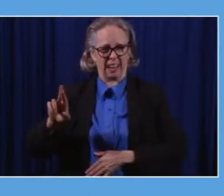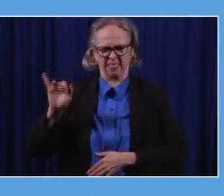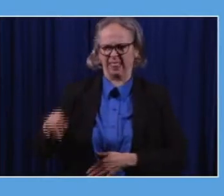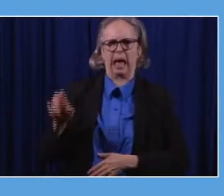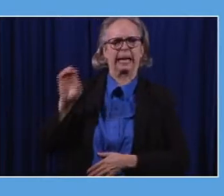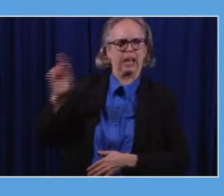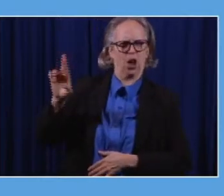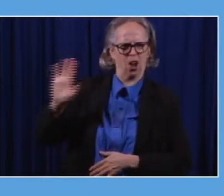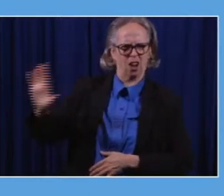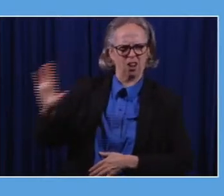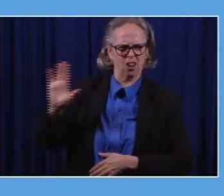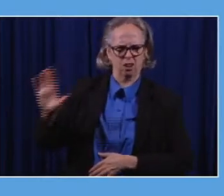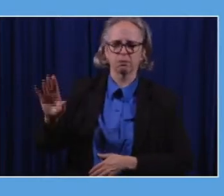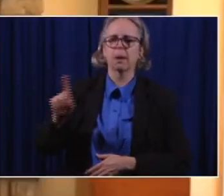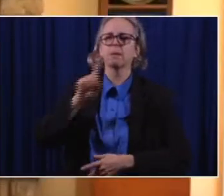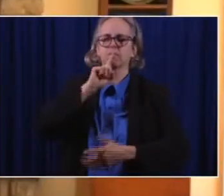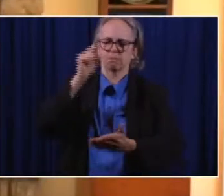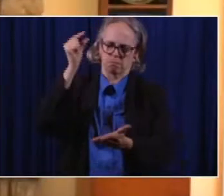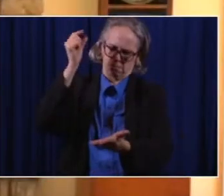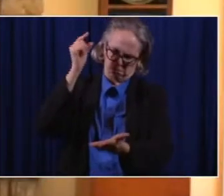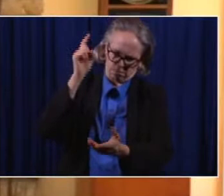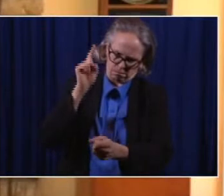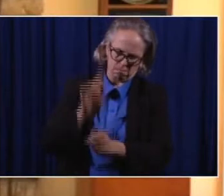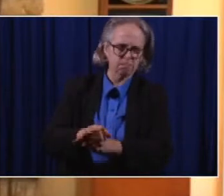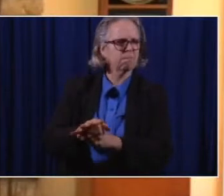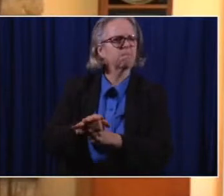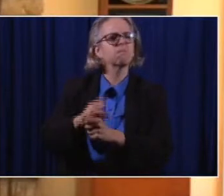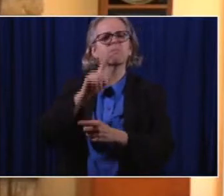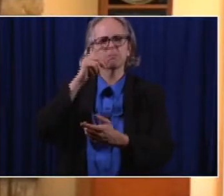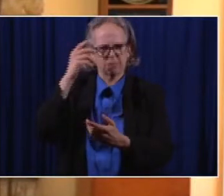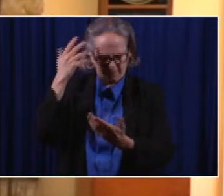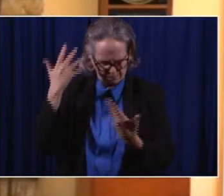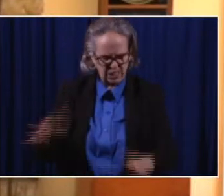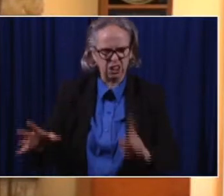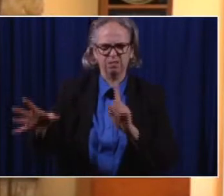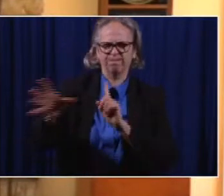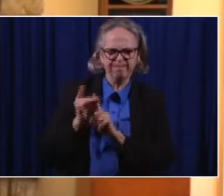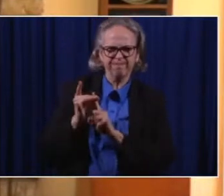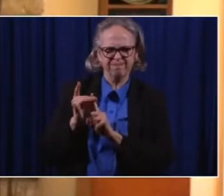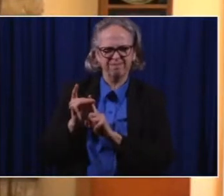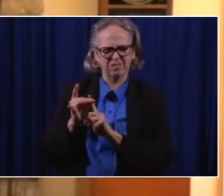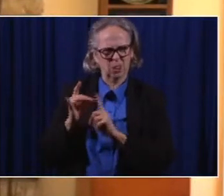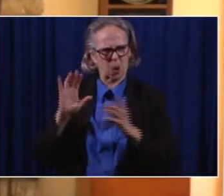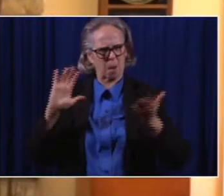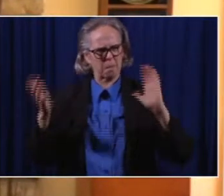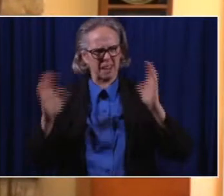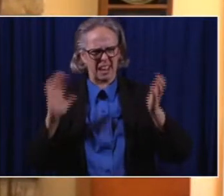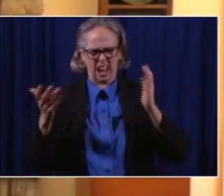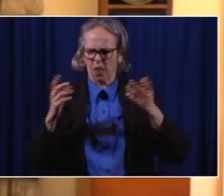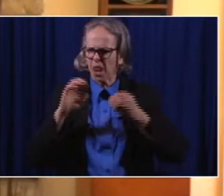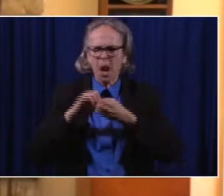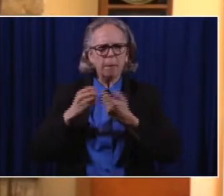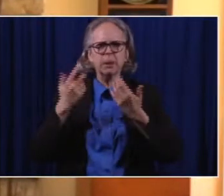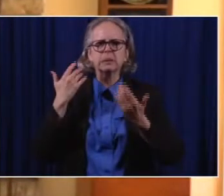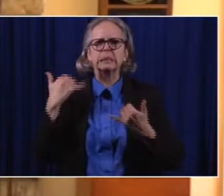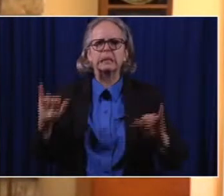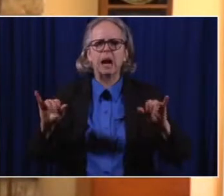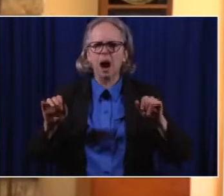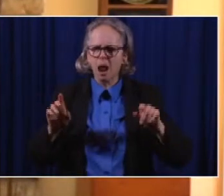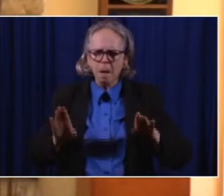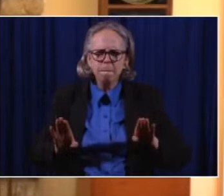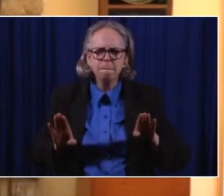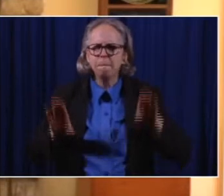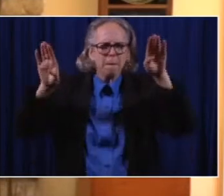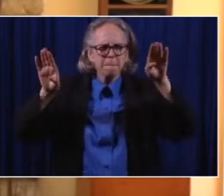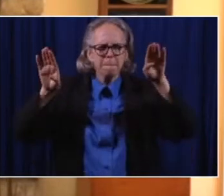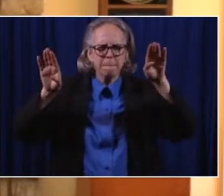of COVID-19. Both graphs show an alarming trend, and our emergency departments are facing more cases than they have